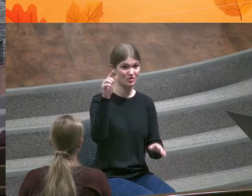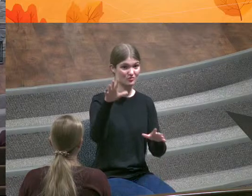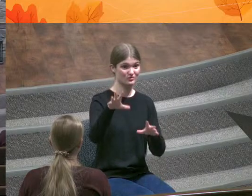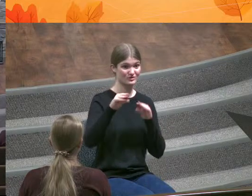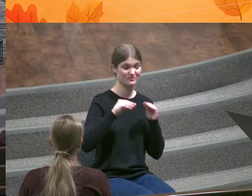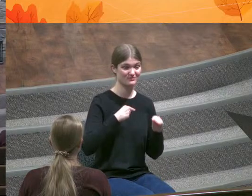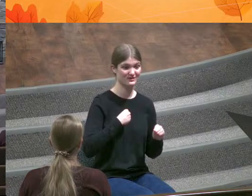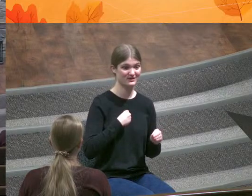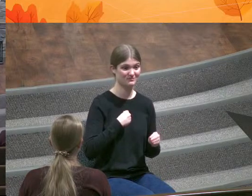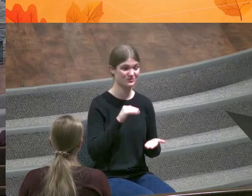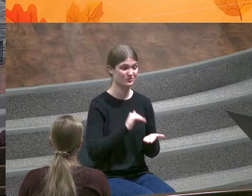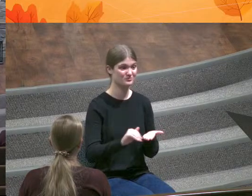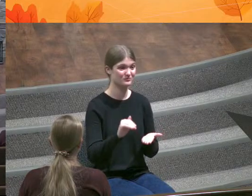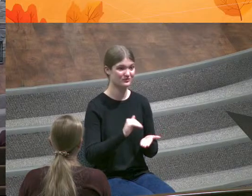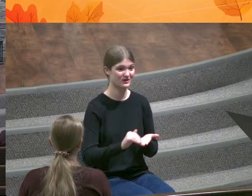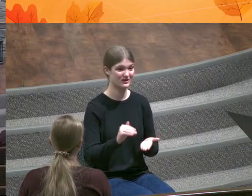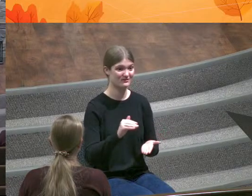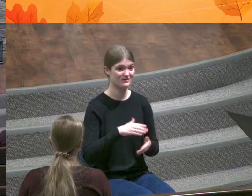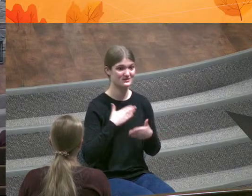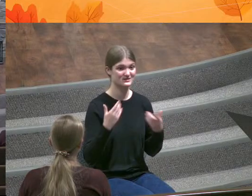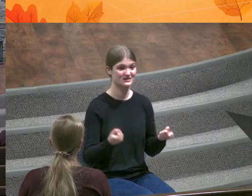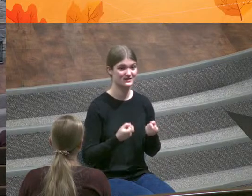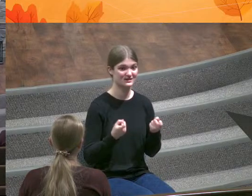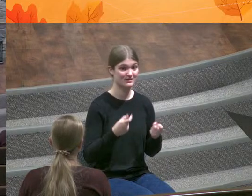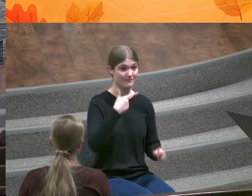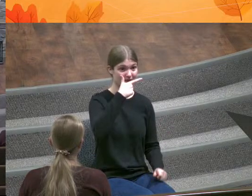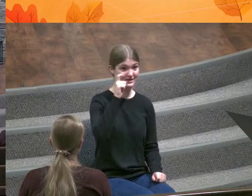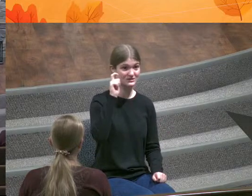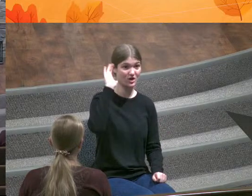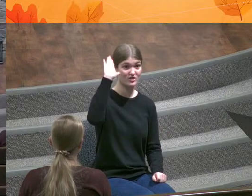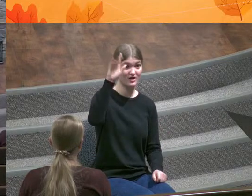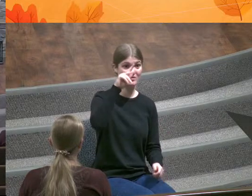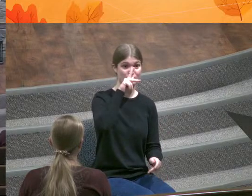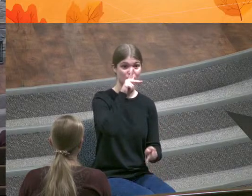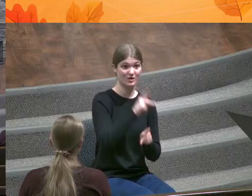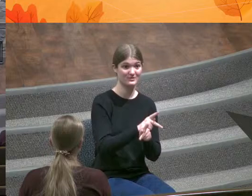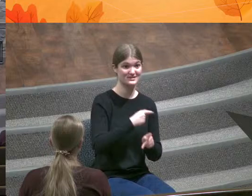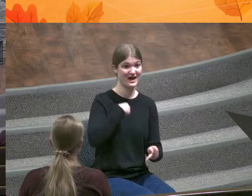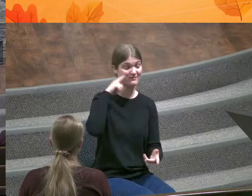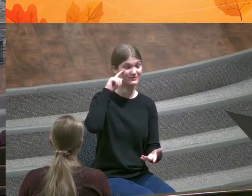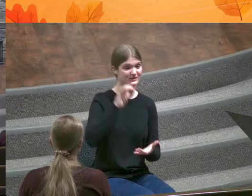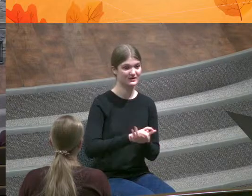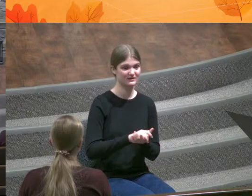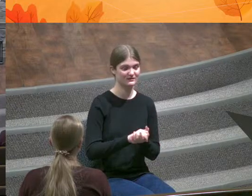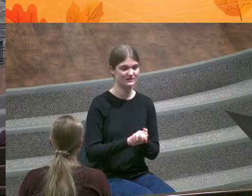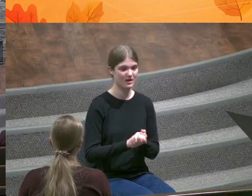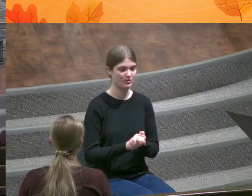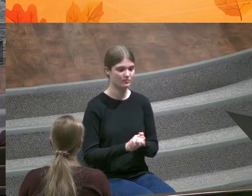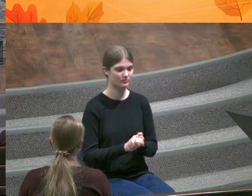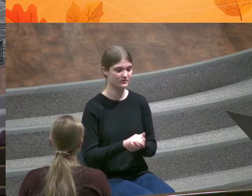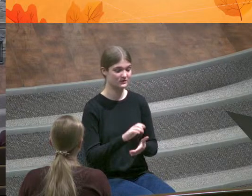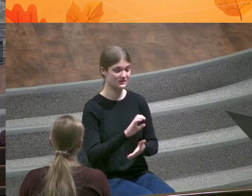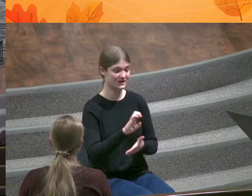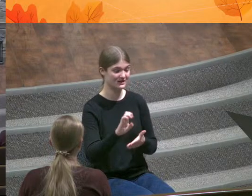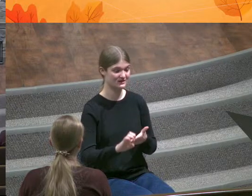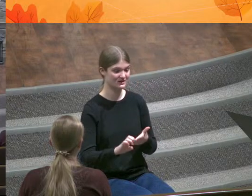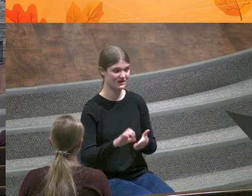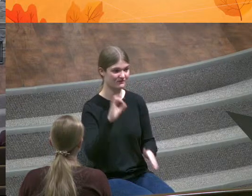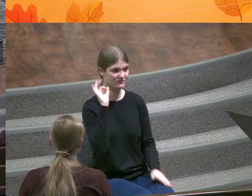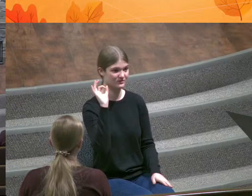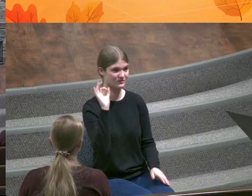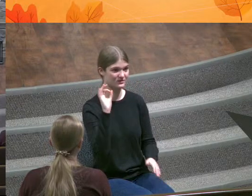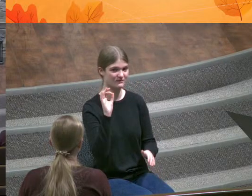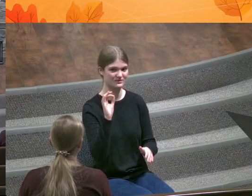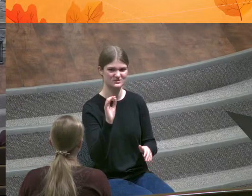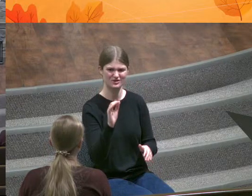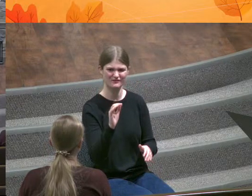wilt welcome, pardon, cleanse, relieve, because thy promise I believe. Now fast forward to the close of the service.